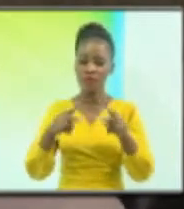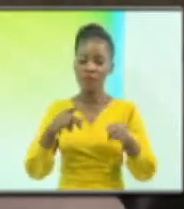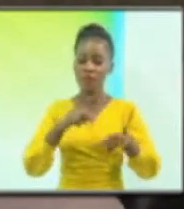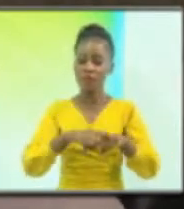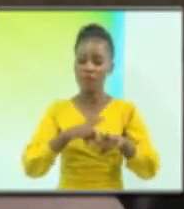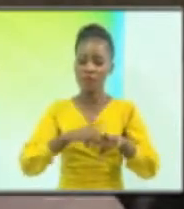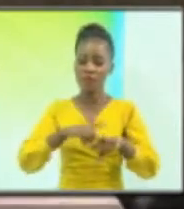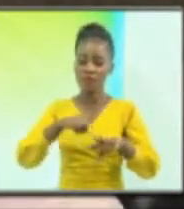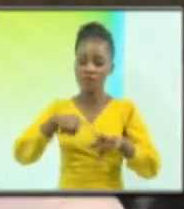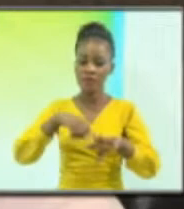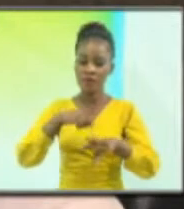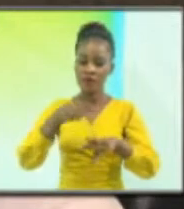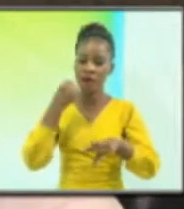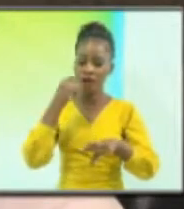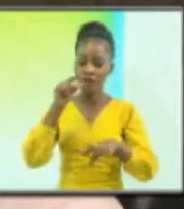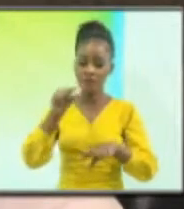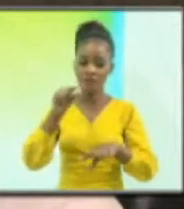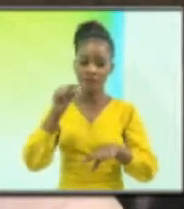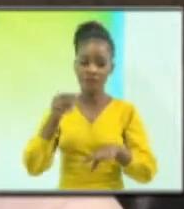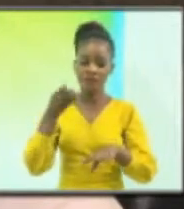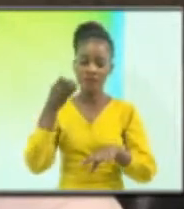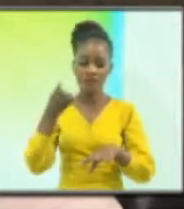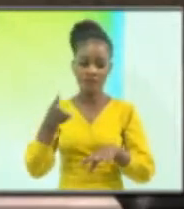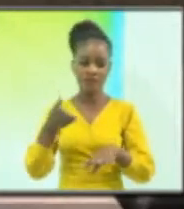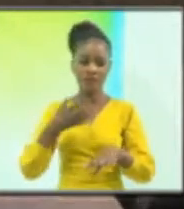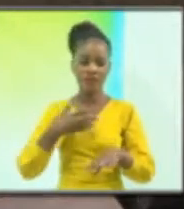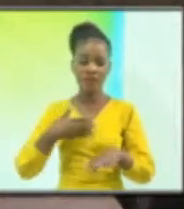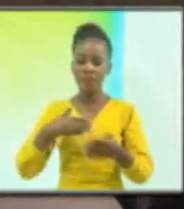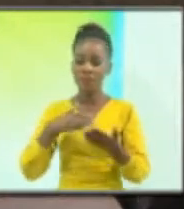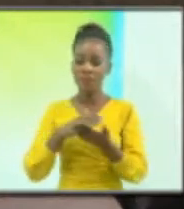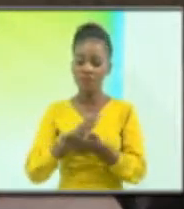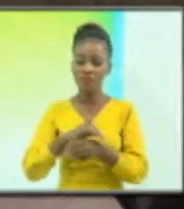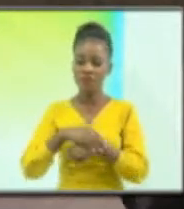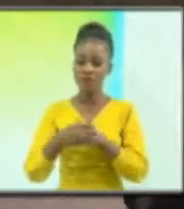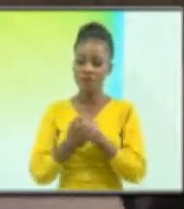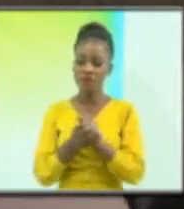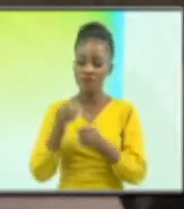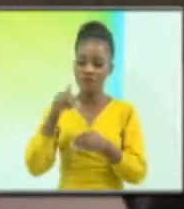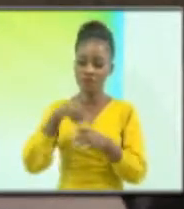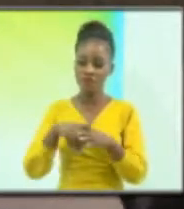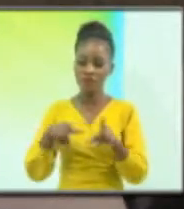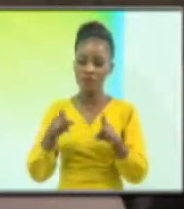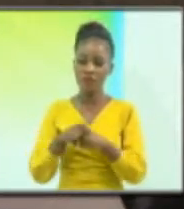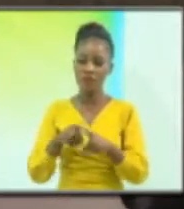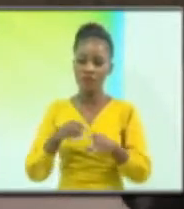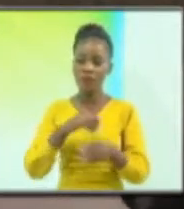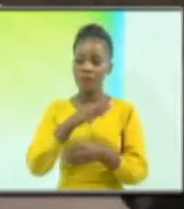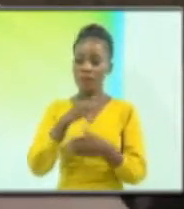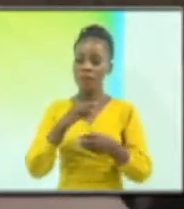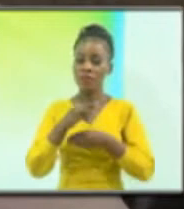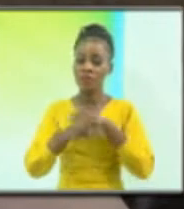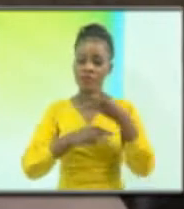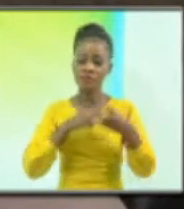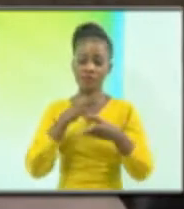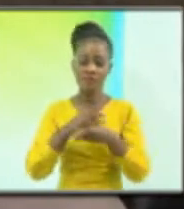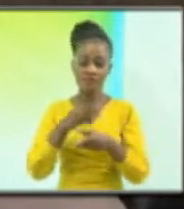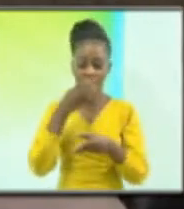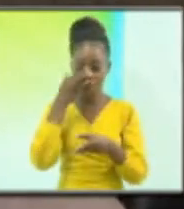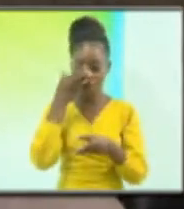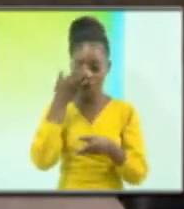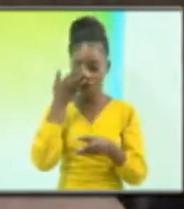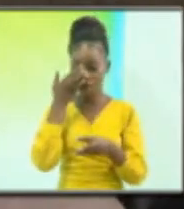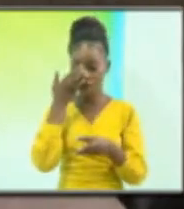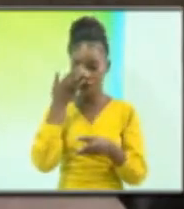round, we speak on matters regarding passport in Uganda. Who qualifies? What is the cost